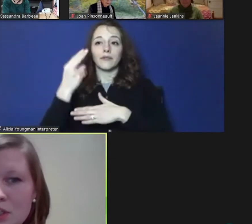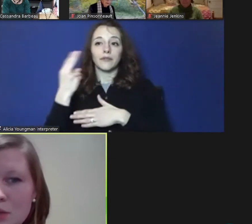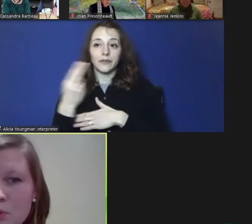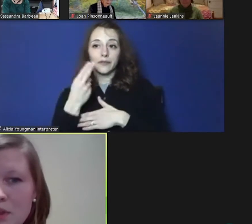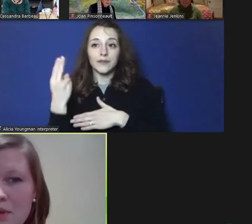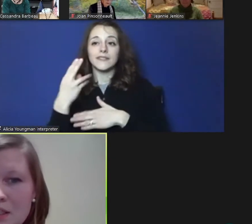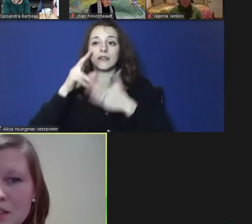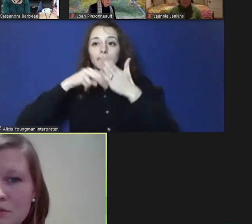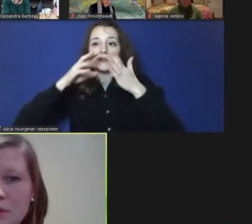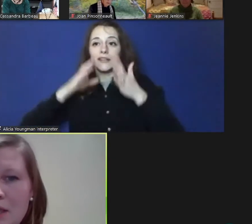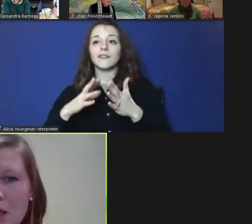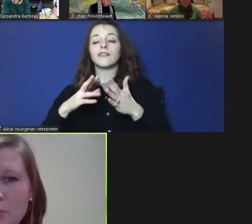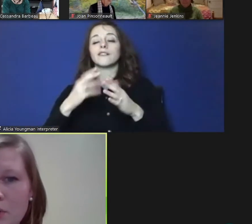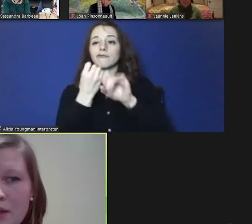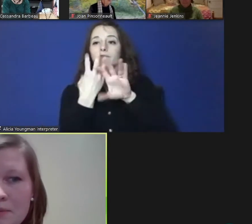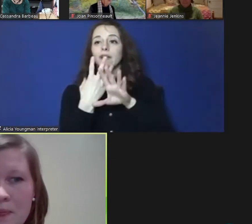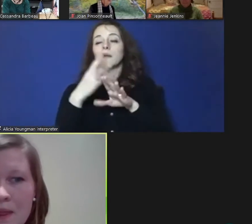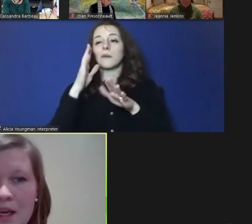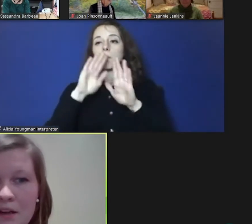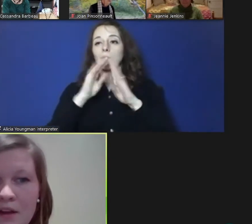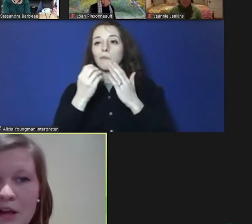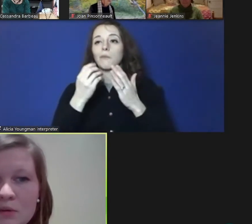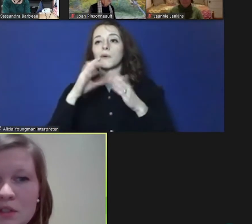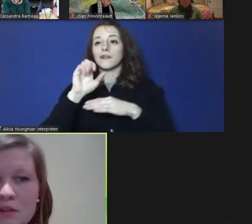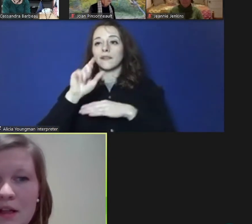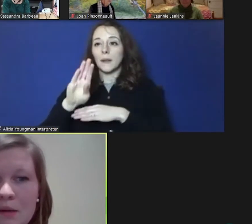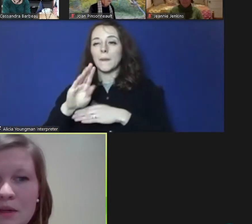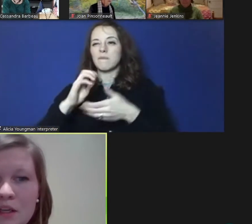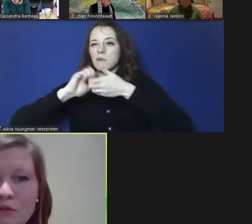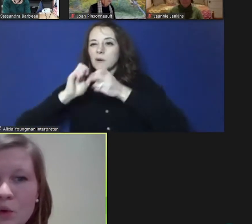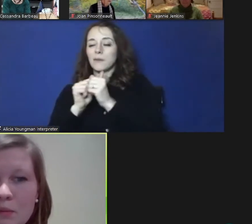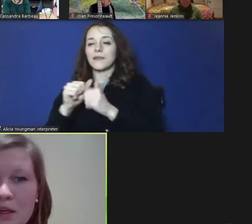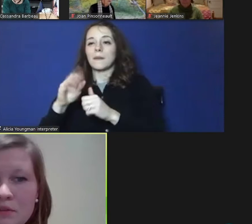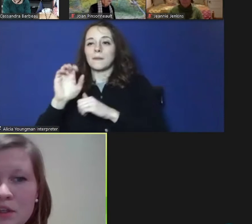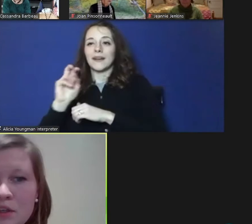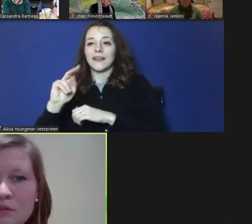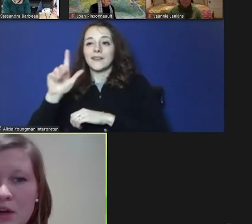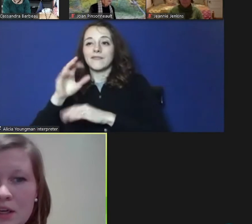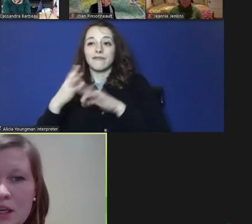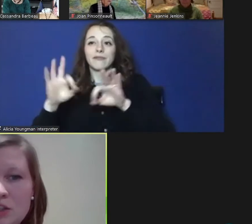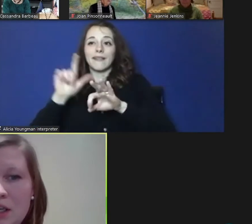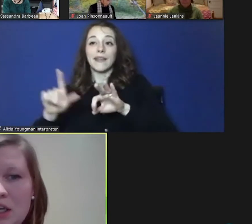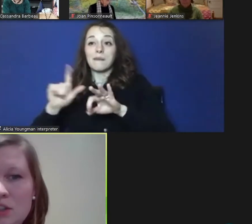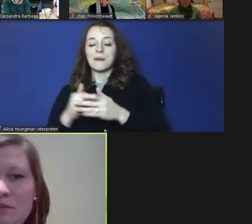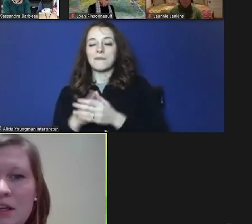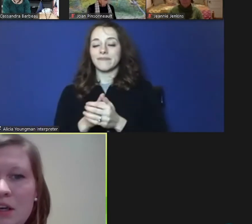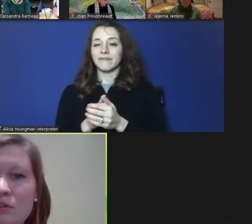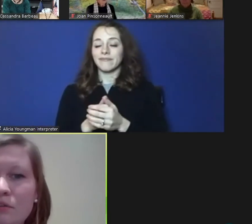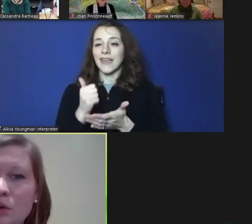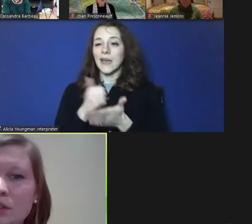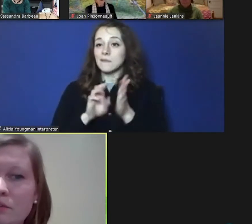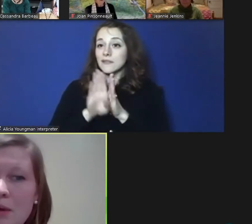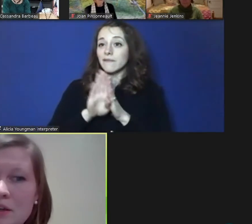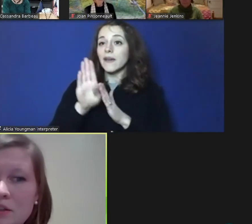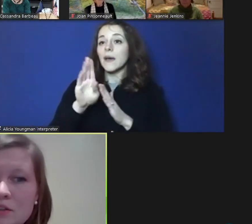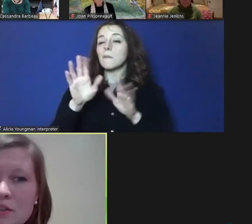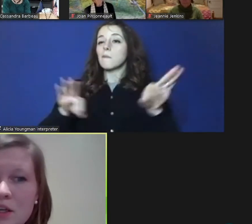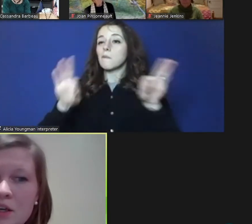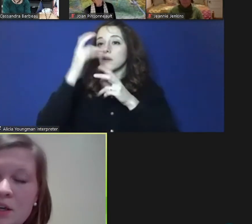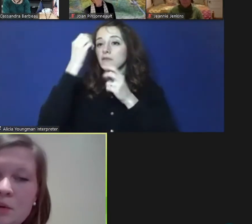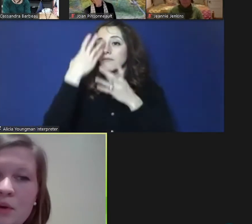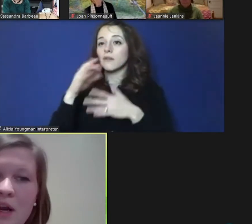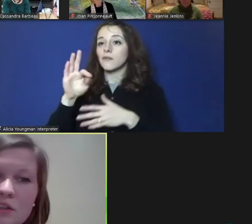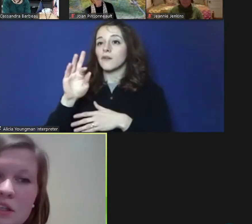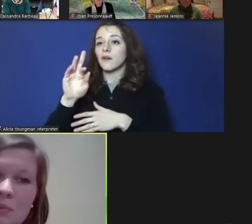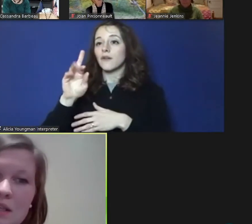in partnership with the Bennington Free Library, and have helped to develop an informative fraud education video for older